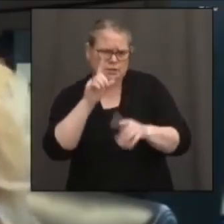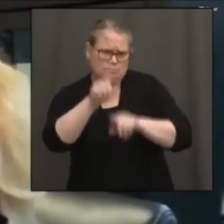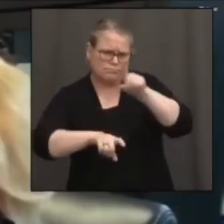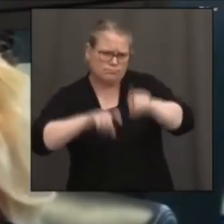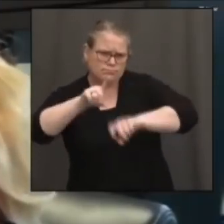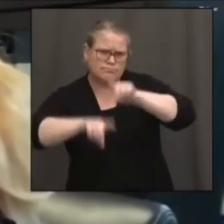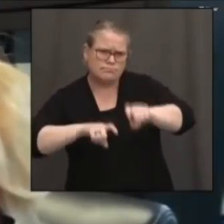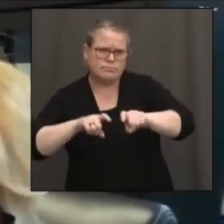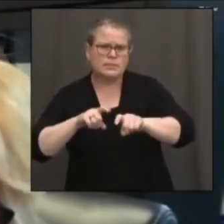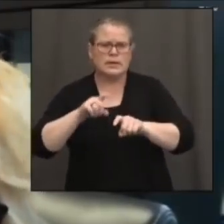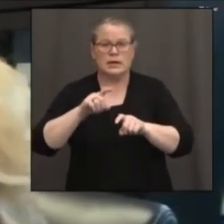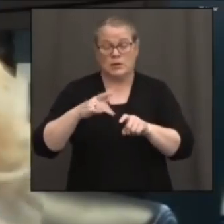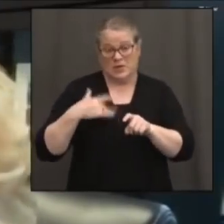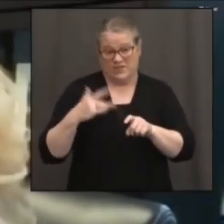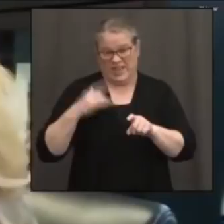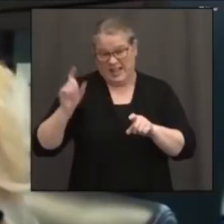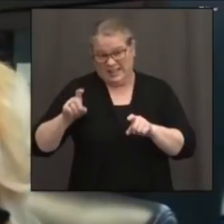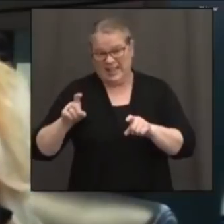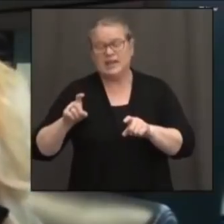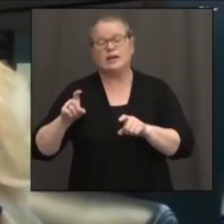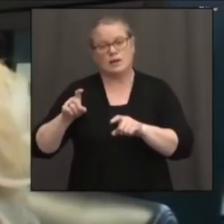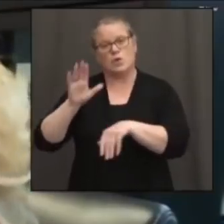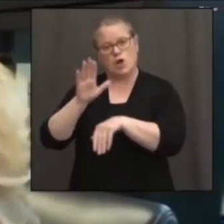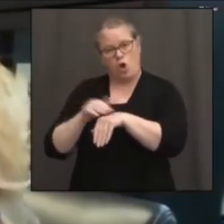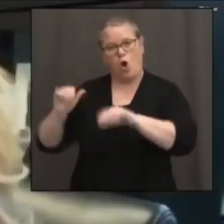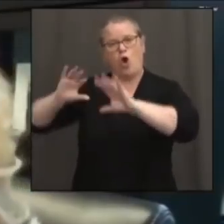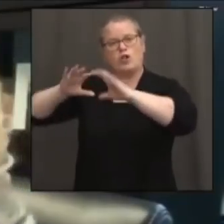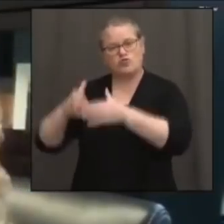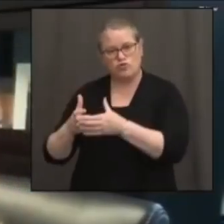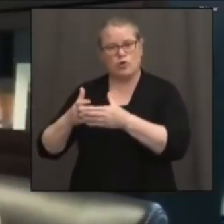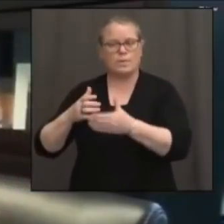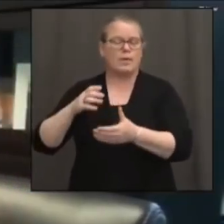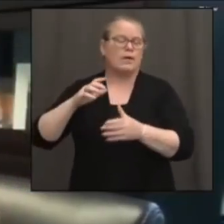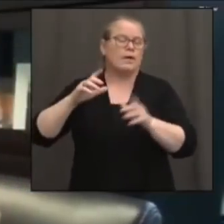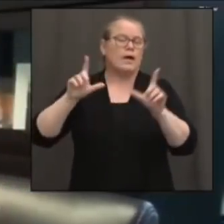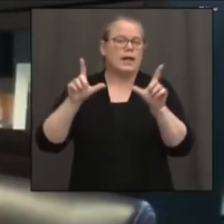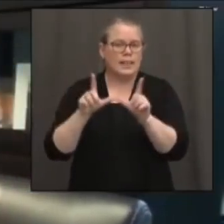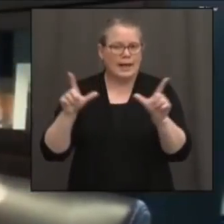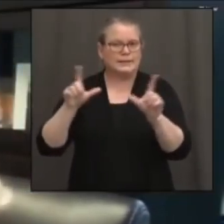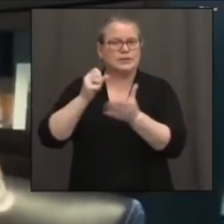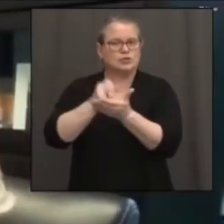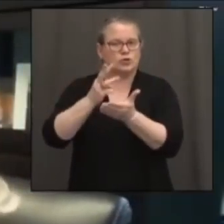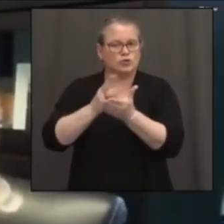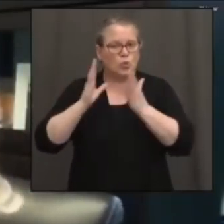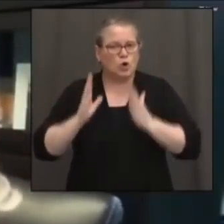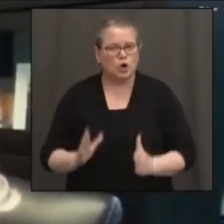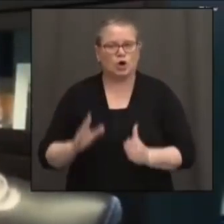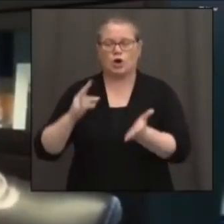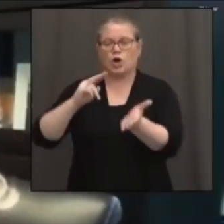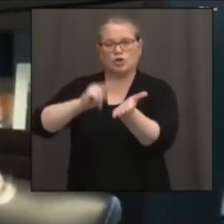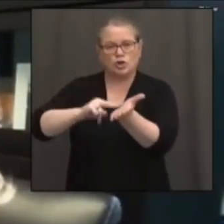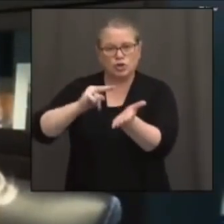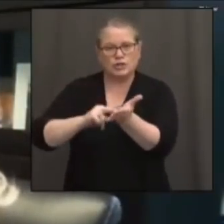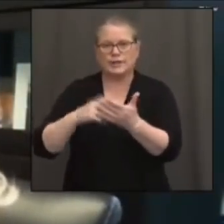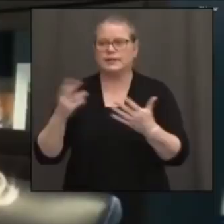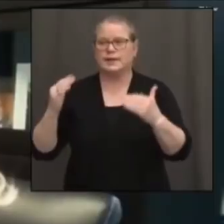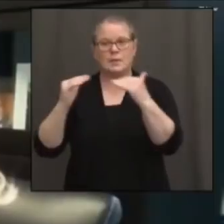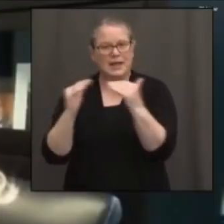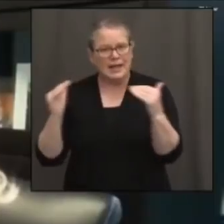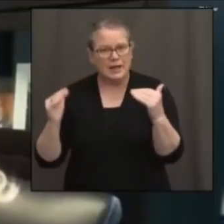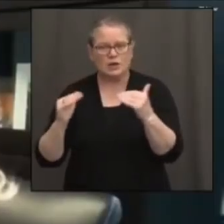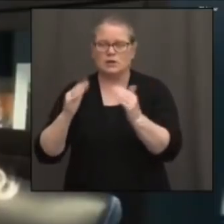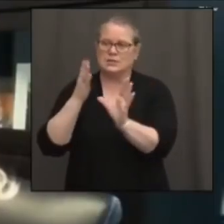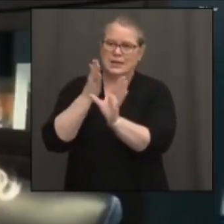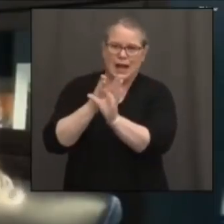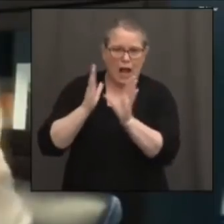licensed clinical social worker on the mobile crisis team. You have nurses, peer supports, psychologists, all different kinds of